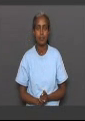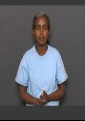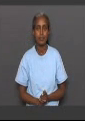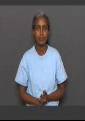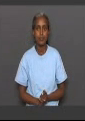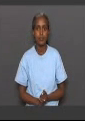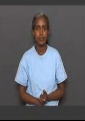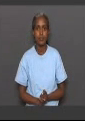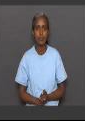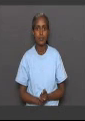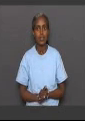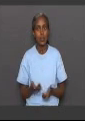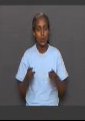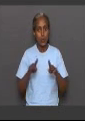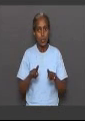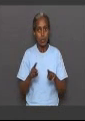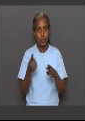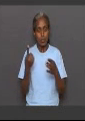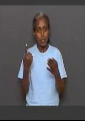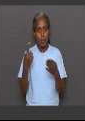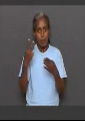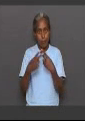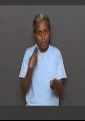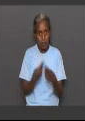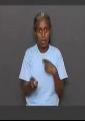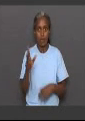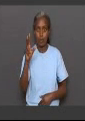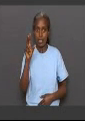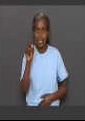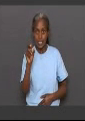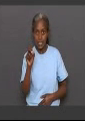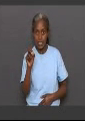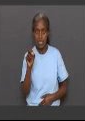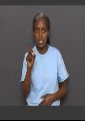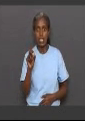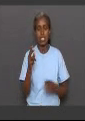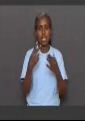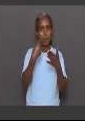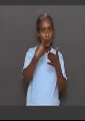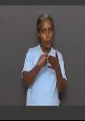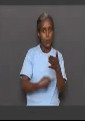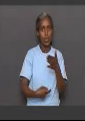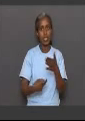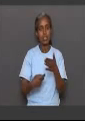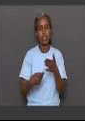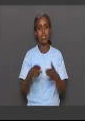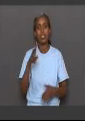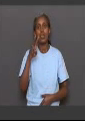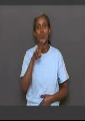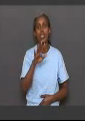0.839. When we multiply that by 30, the product is